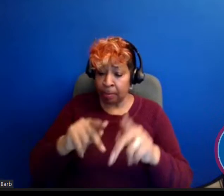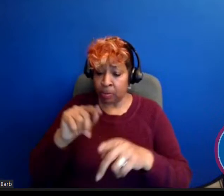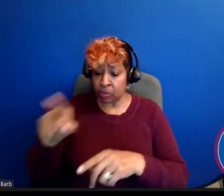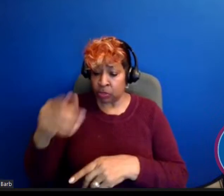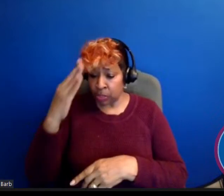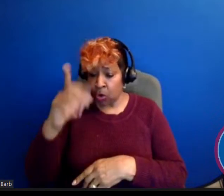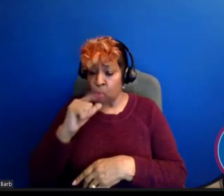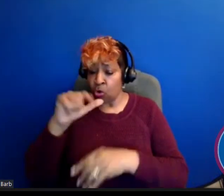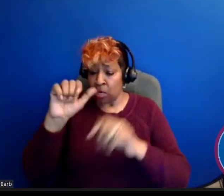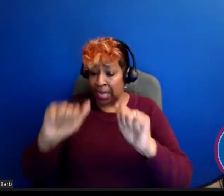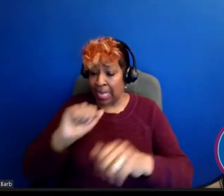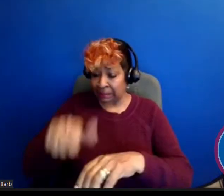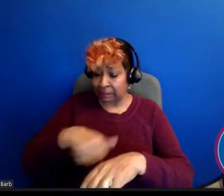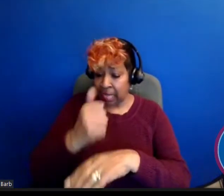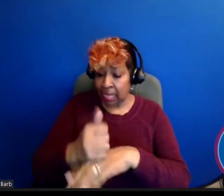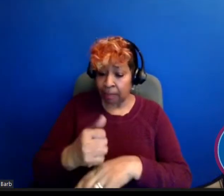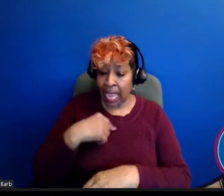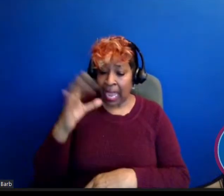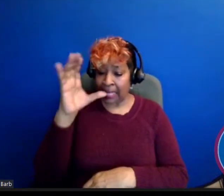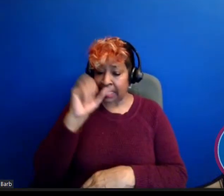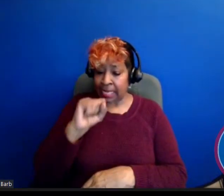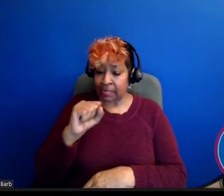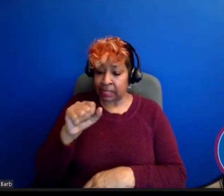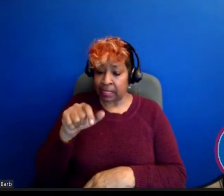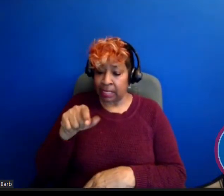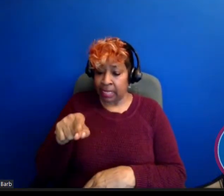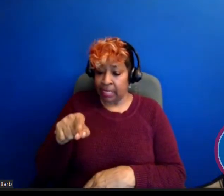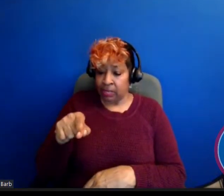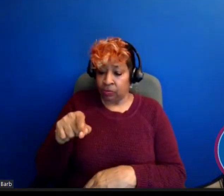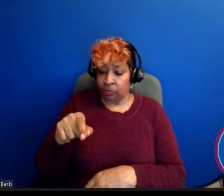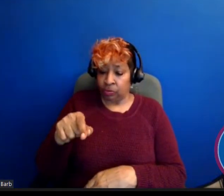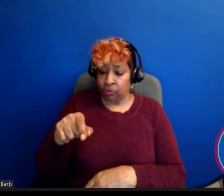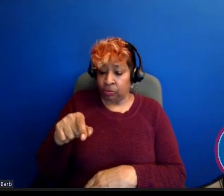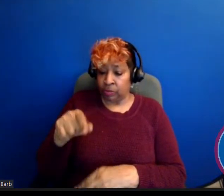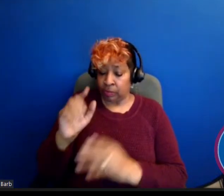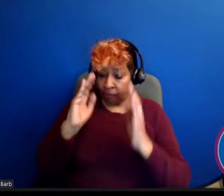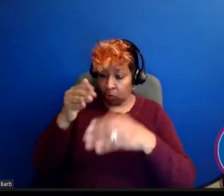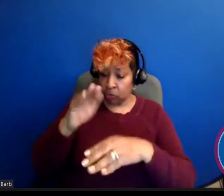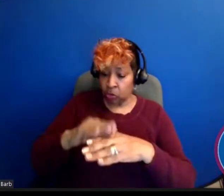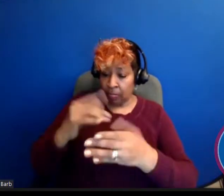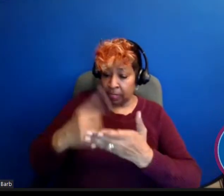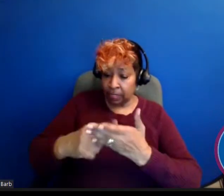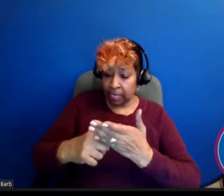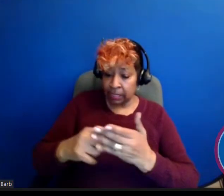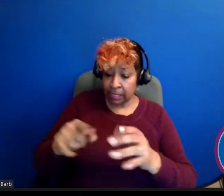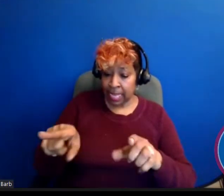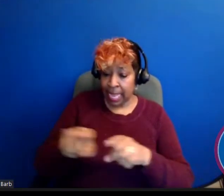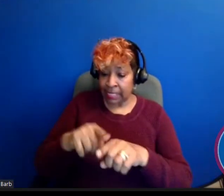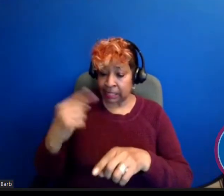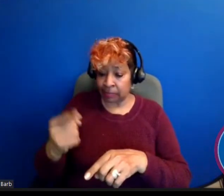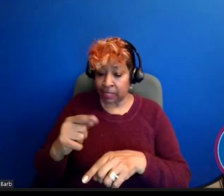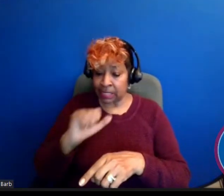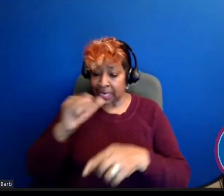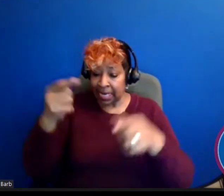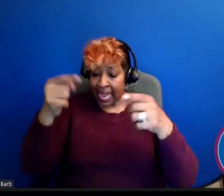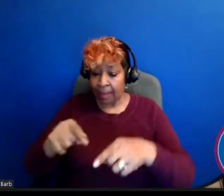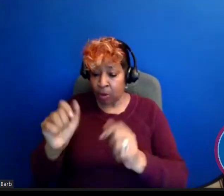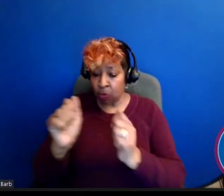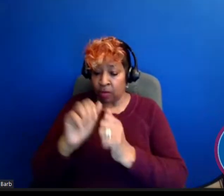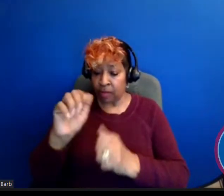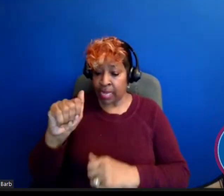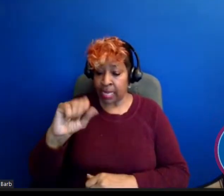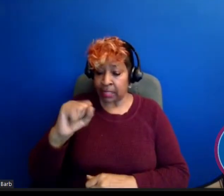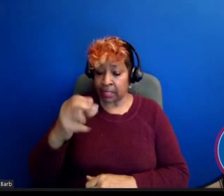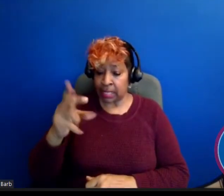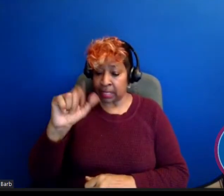discussion as something that it didn't happen with Ashland in 2013. And it's a tough nut to